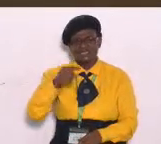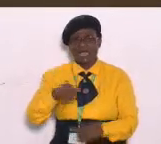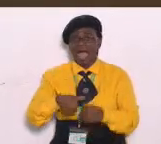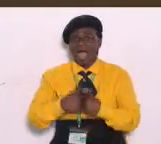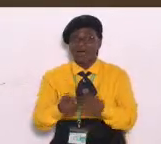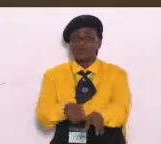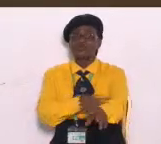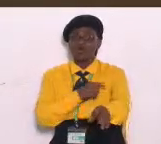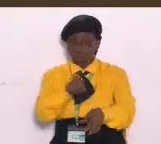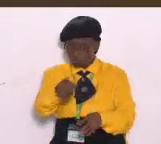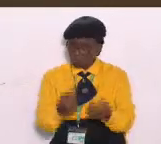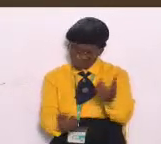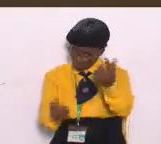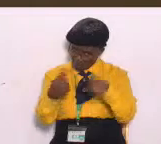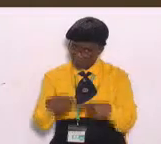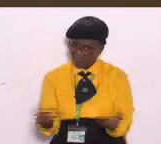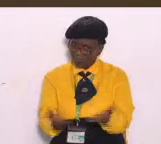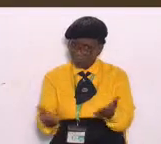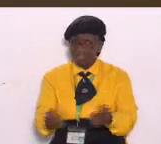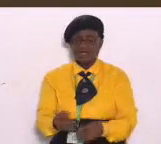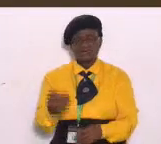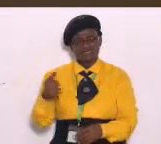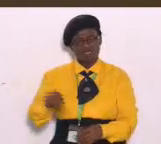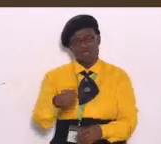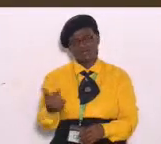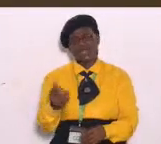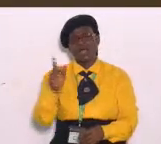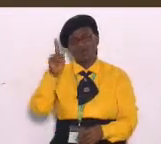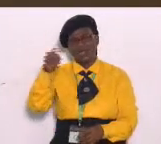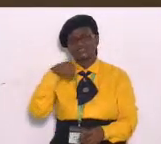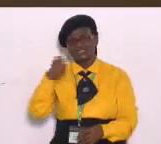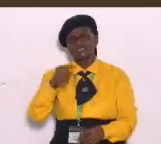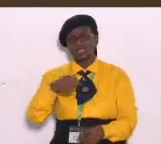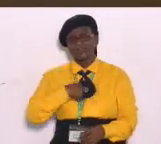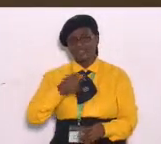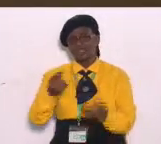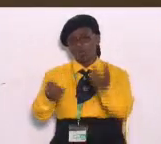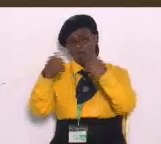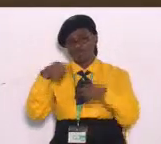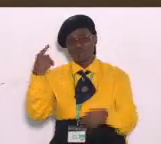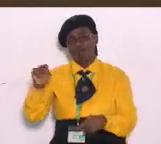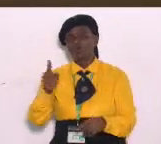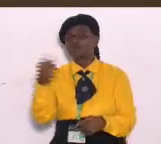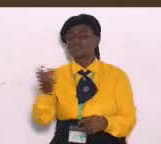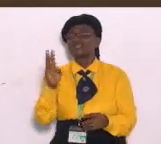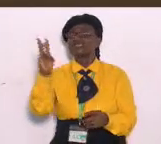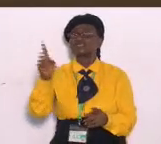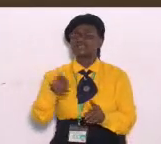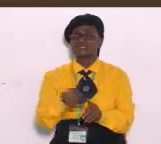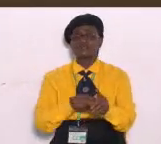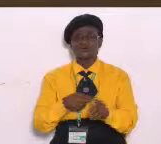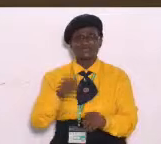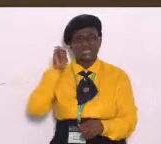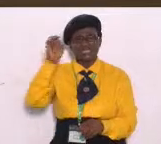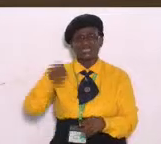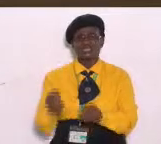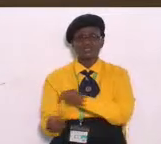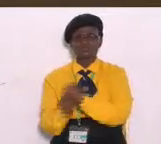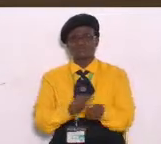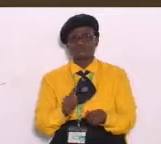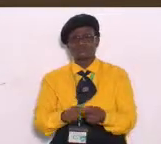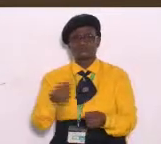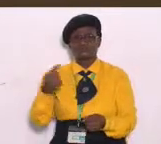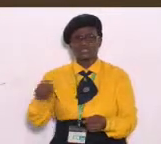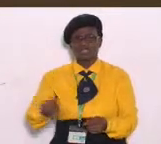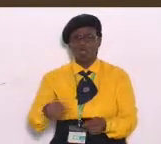coming? The other one said, I've been coming for almost 6 months. He turned to him and said, you